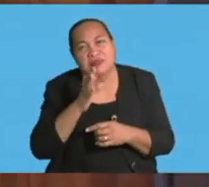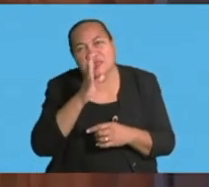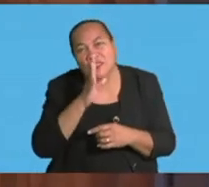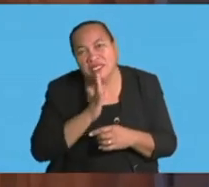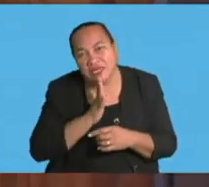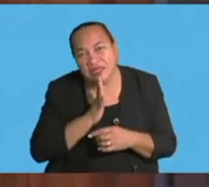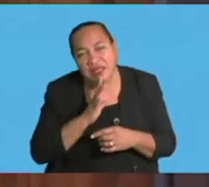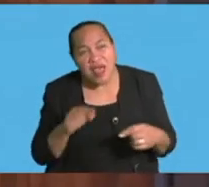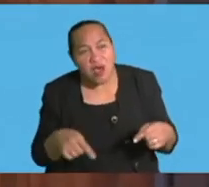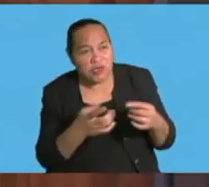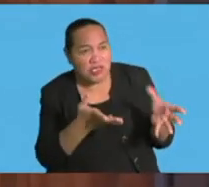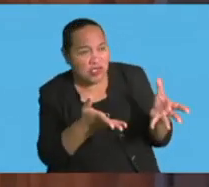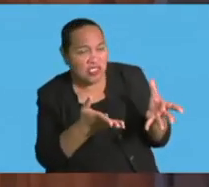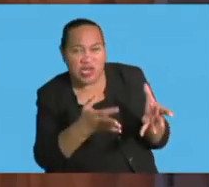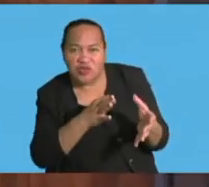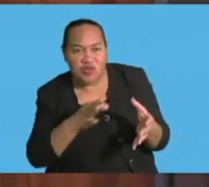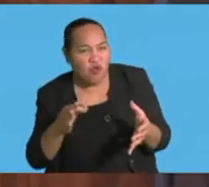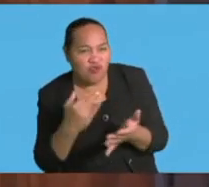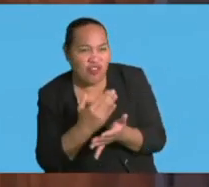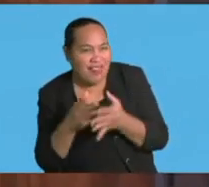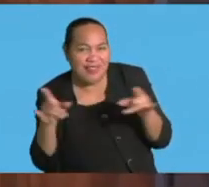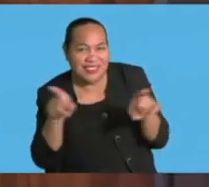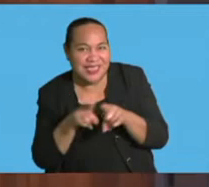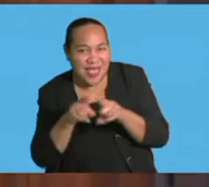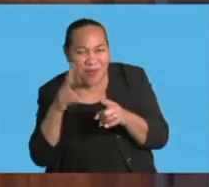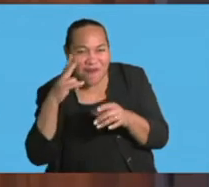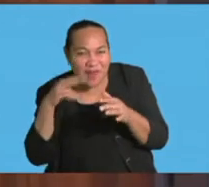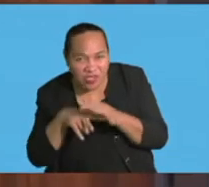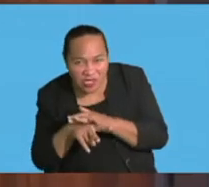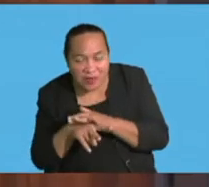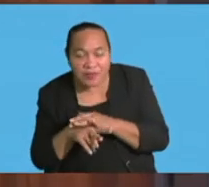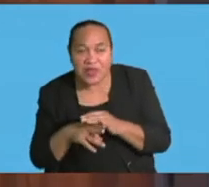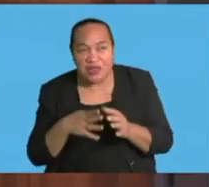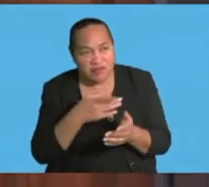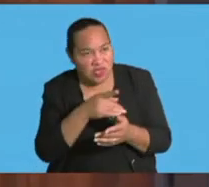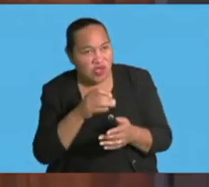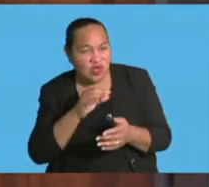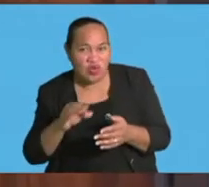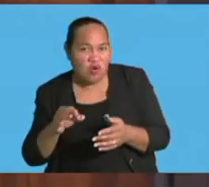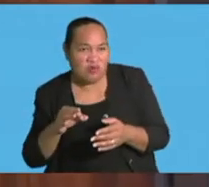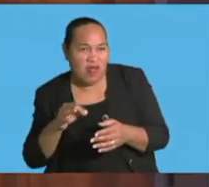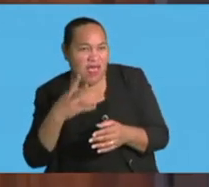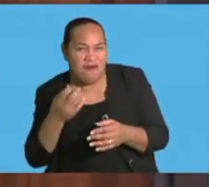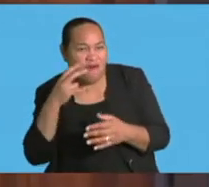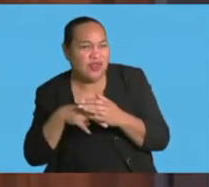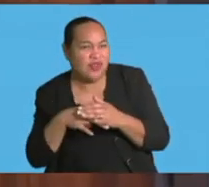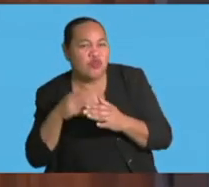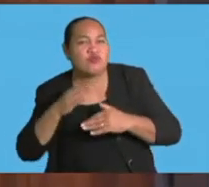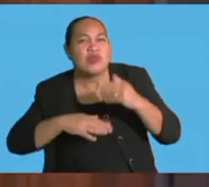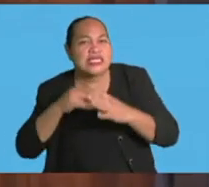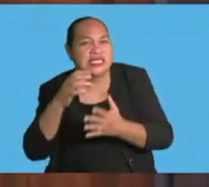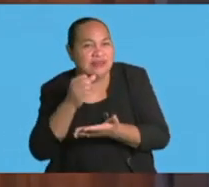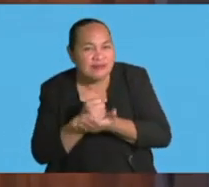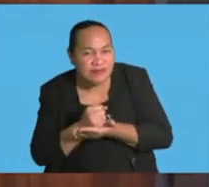the opposition does not seem to share this vision. Or I must say they do not at all have a vision of building certainty in